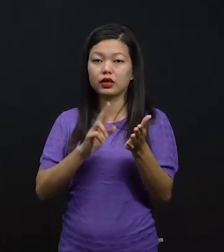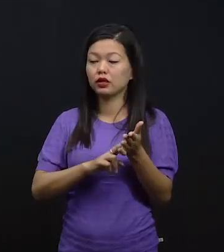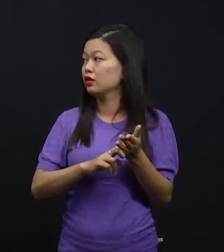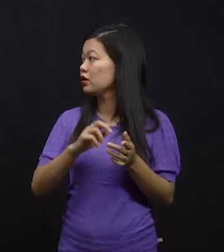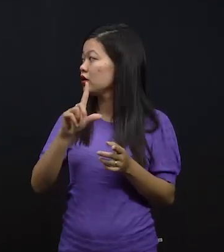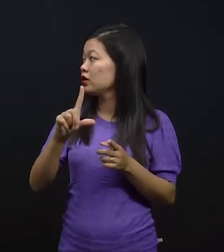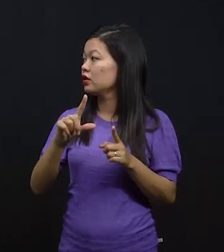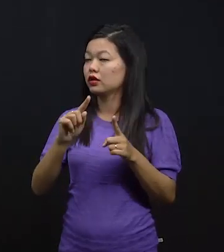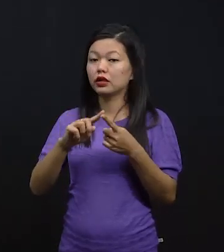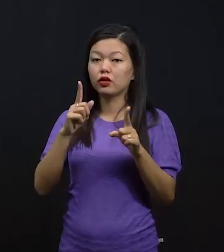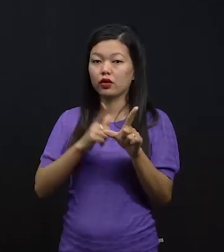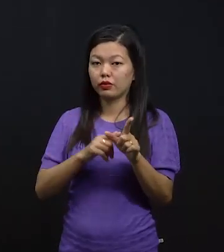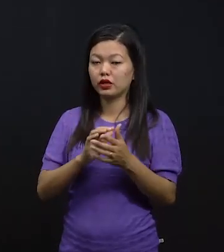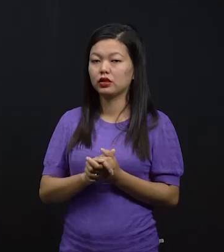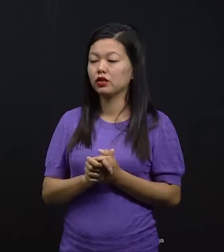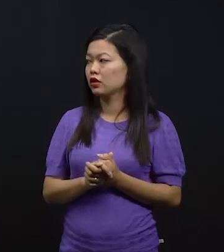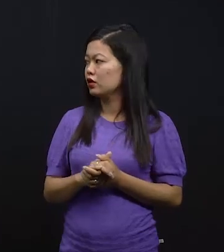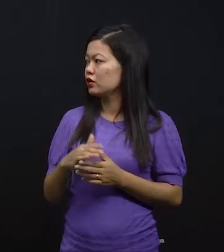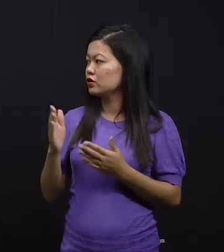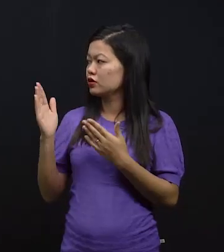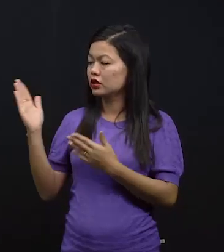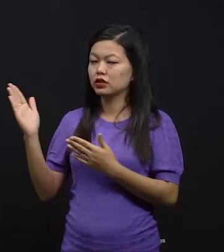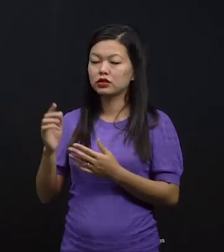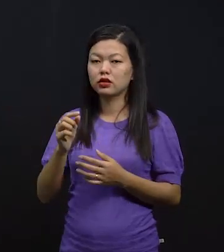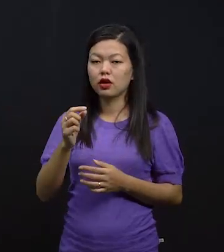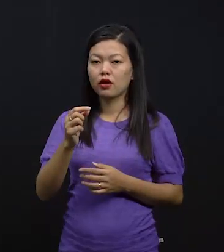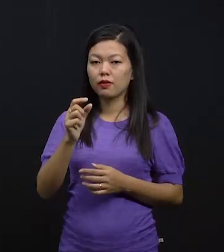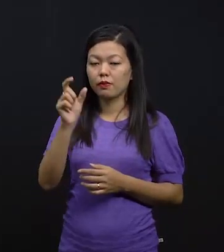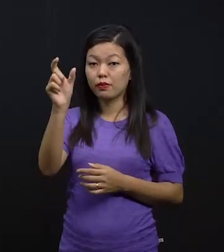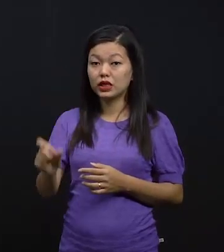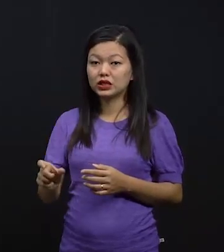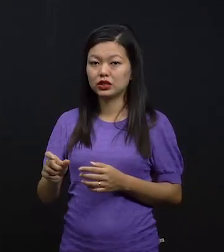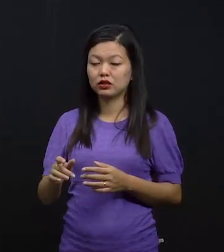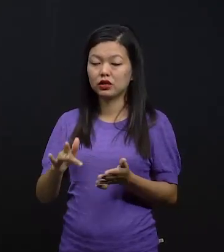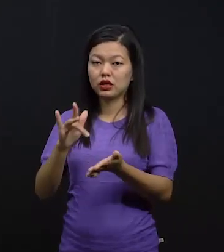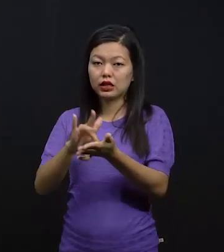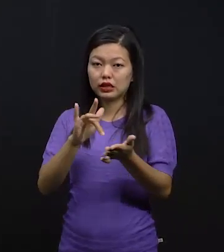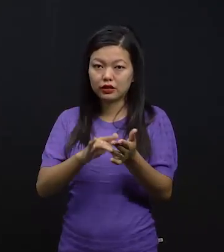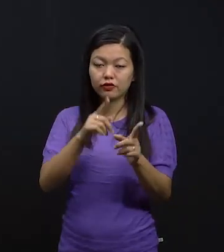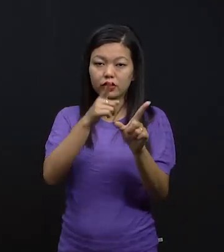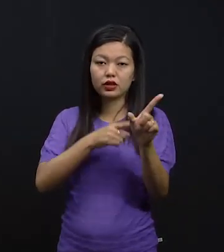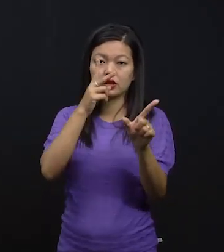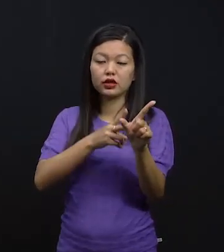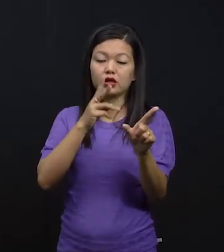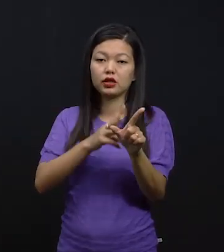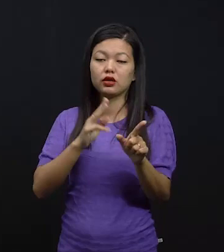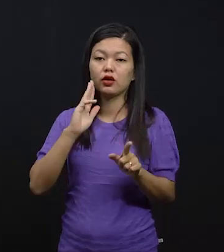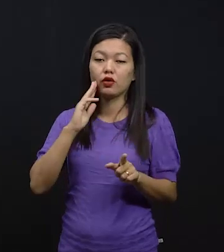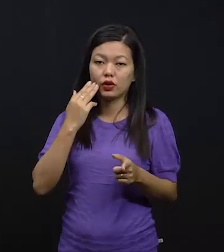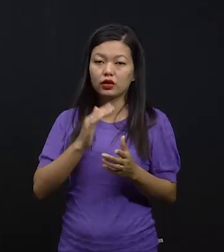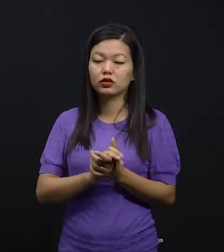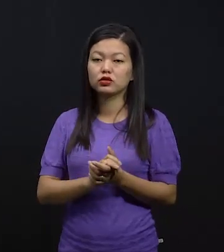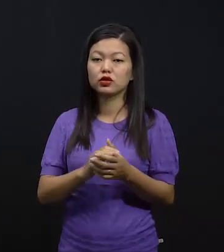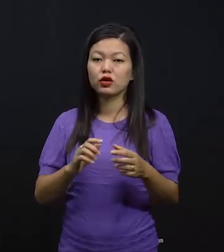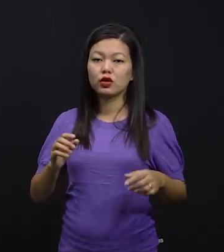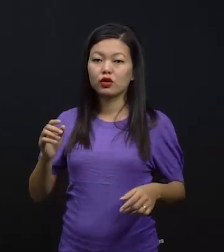has different kinds of eras. When I say Victorian era, it does not necessarily have to be during the time when Queen Victoria